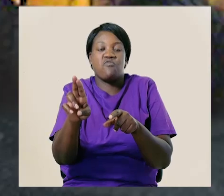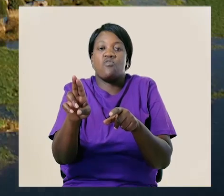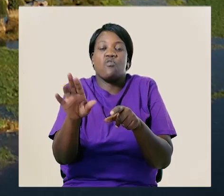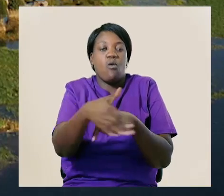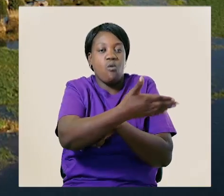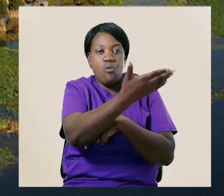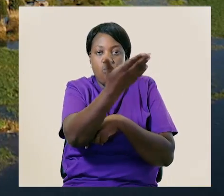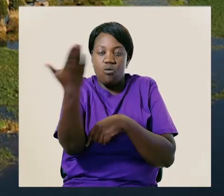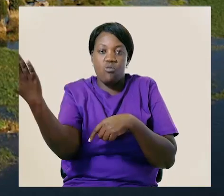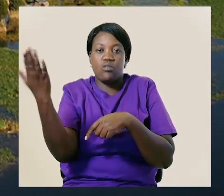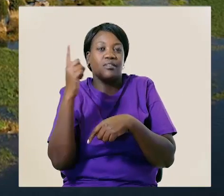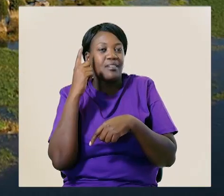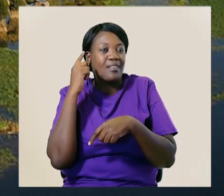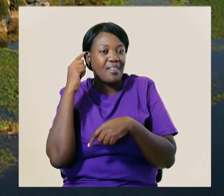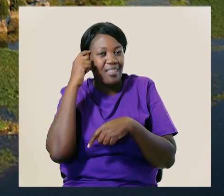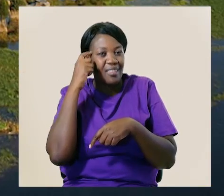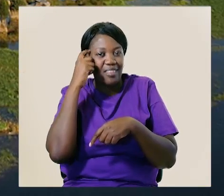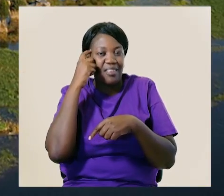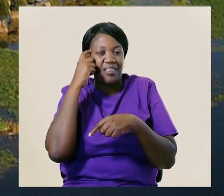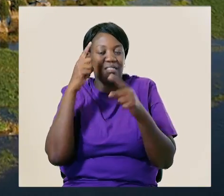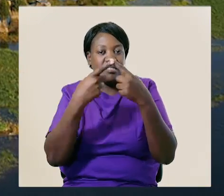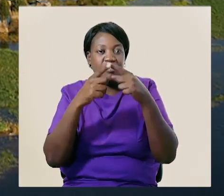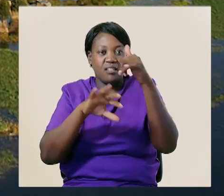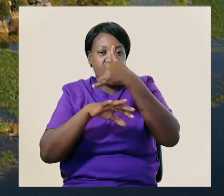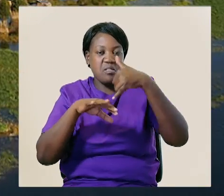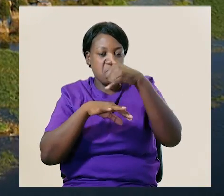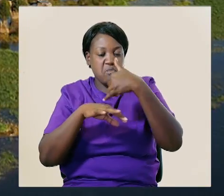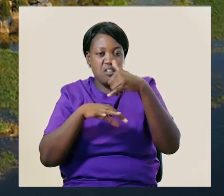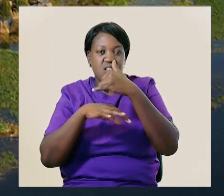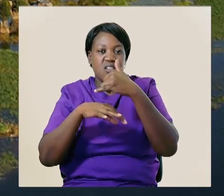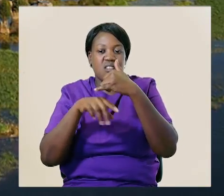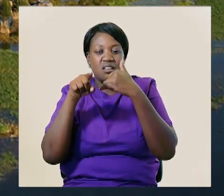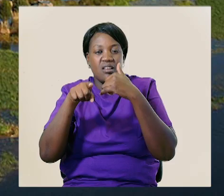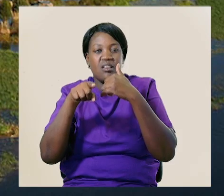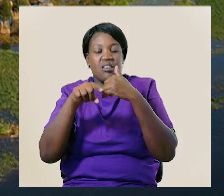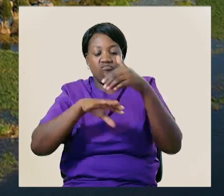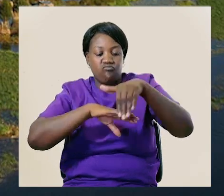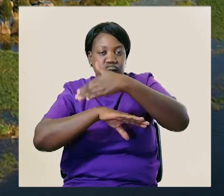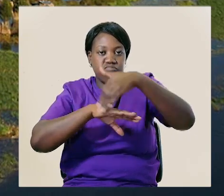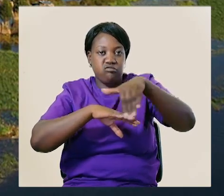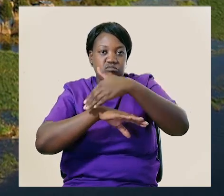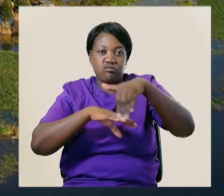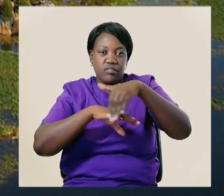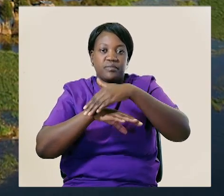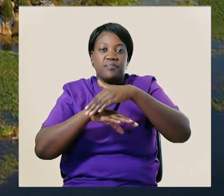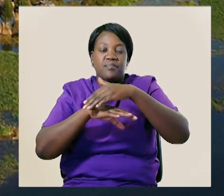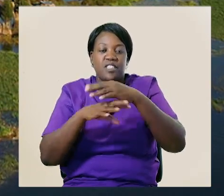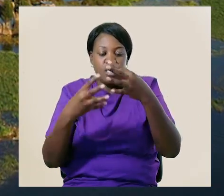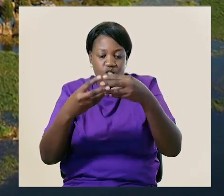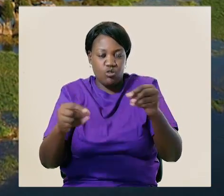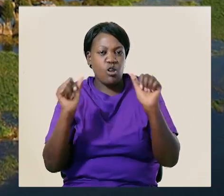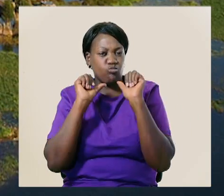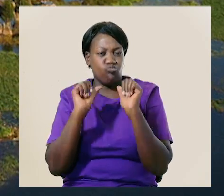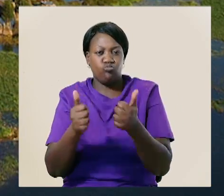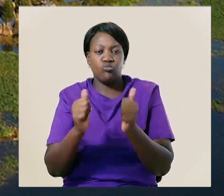everywhere. Let us think of places in Namibia. In some areas like the West Coast and the East Coast, the soil is